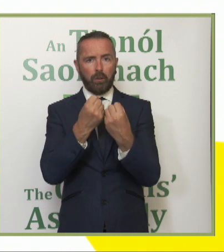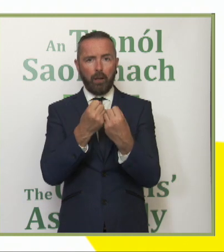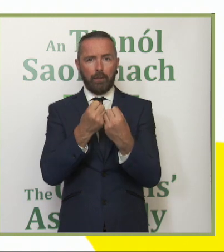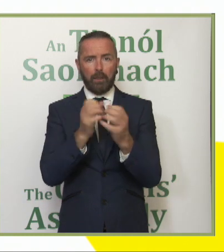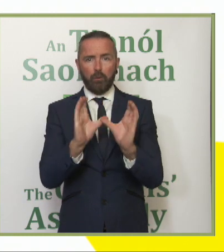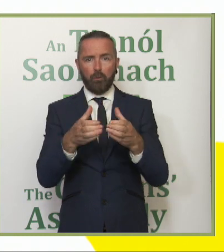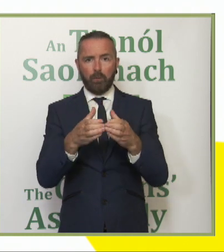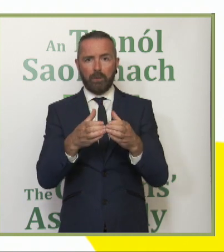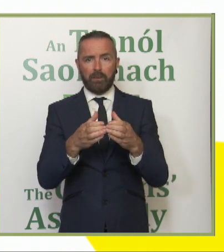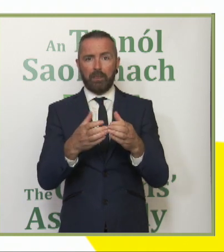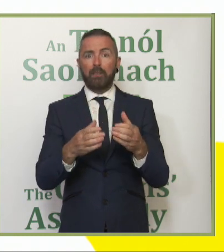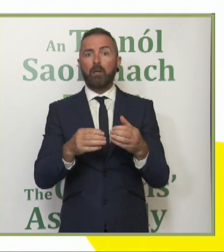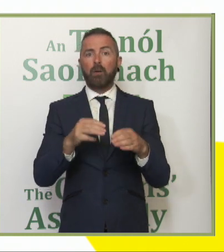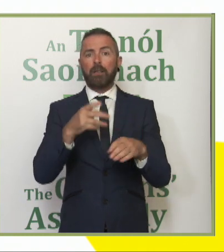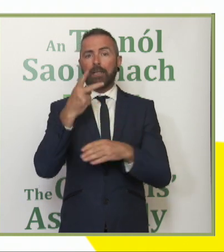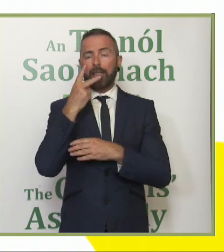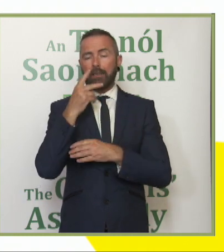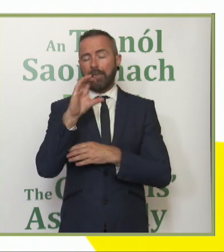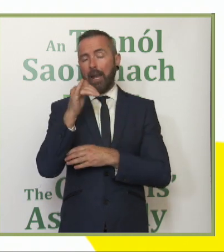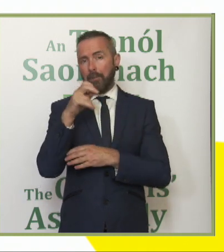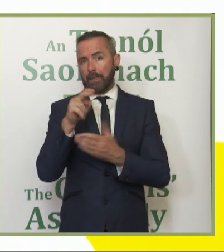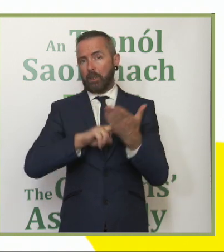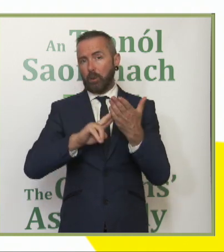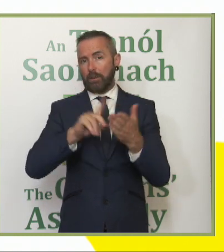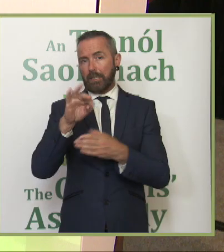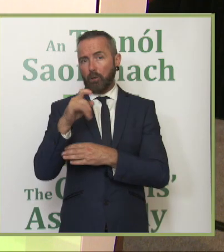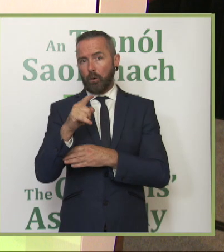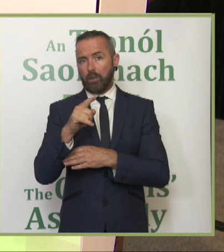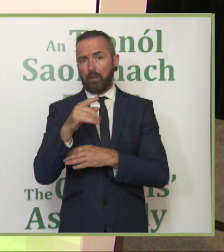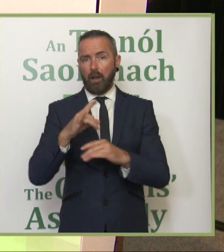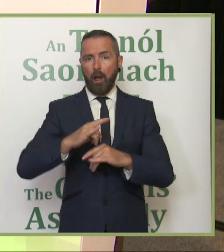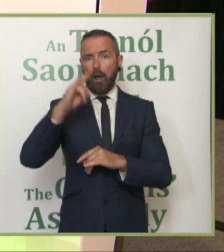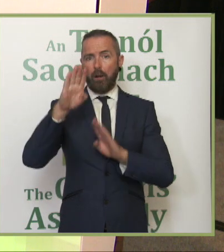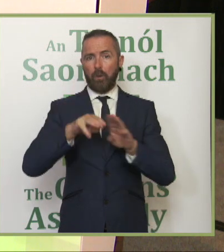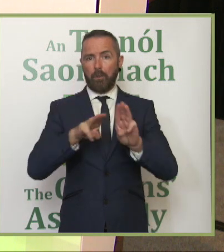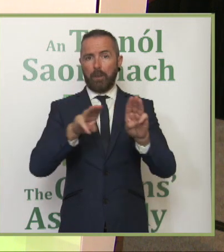as cannabis use disorder, is higher among individuals with lower education levels.